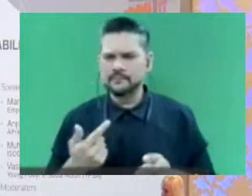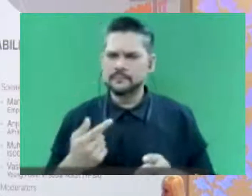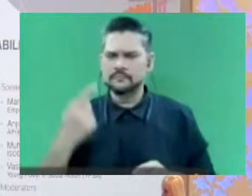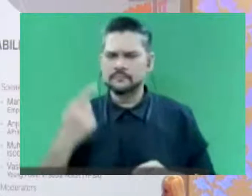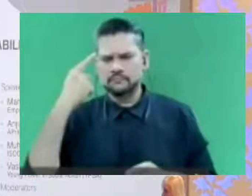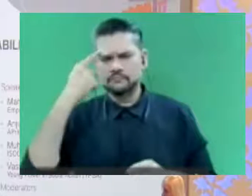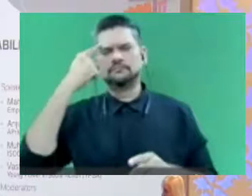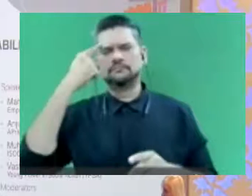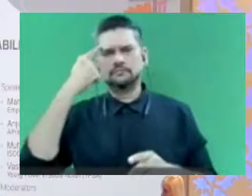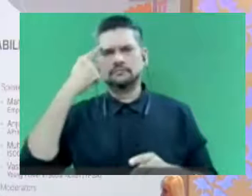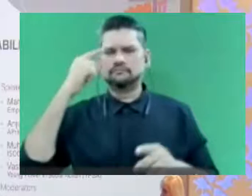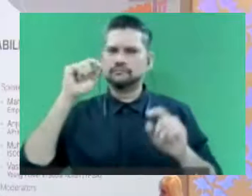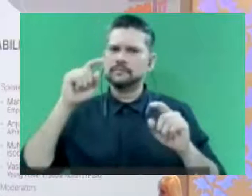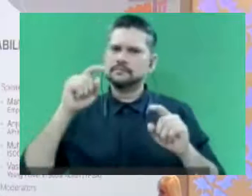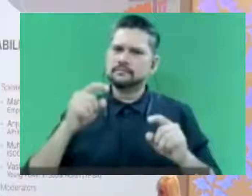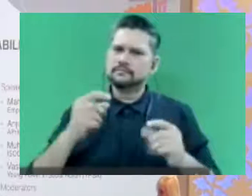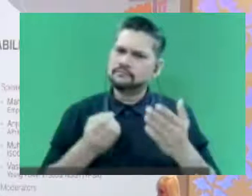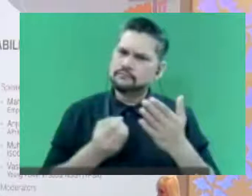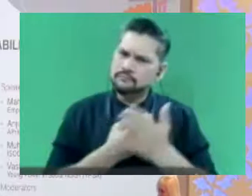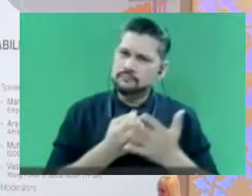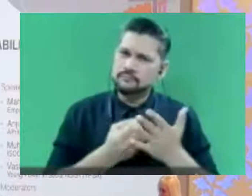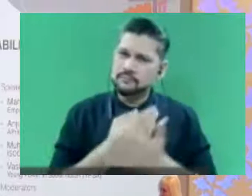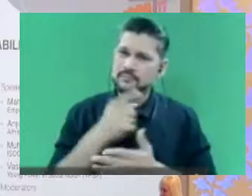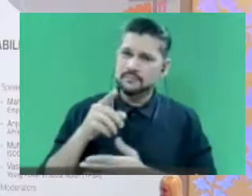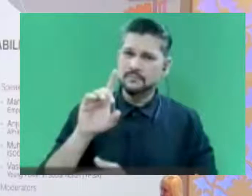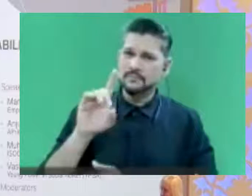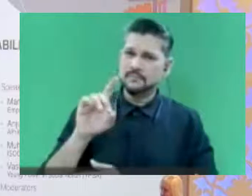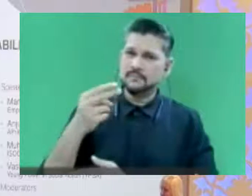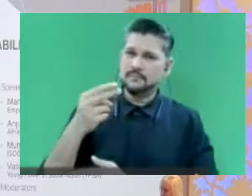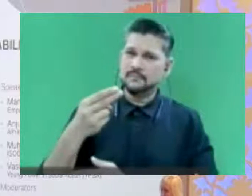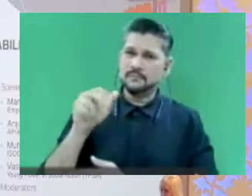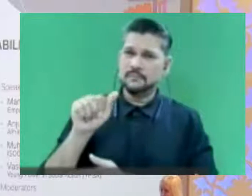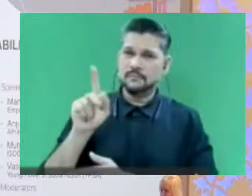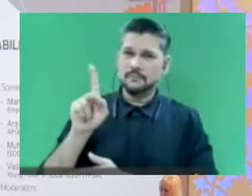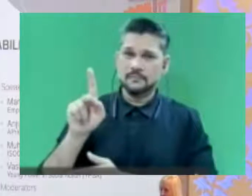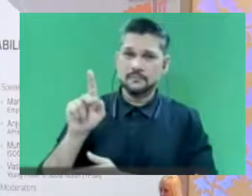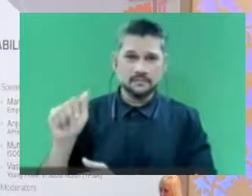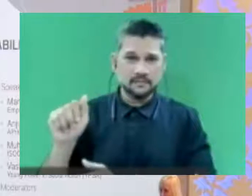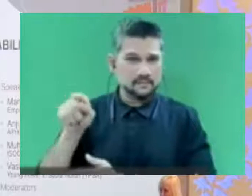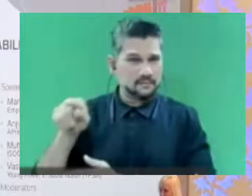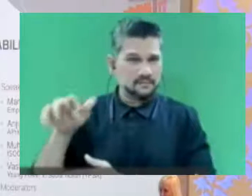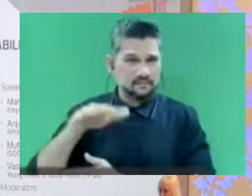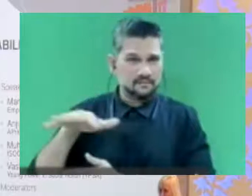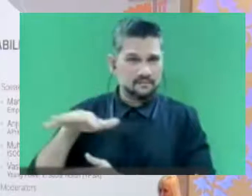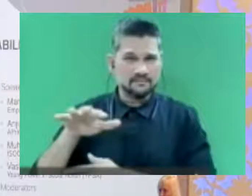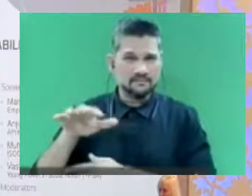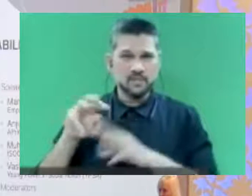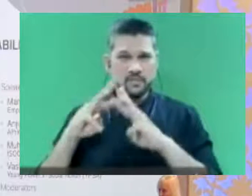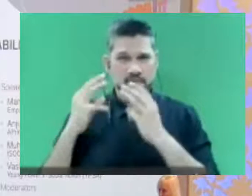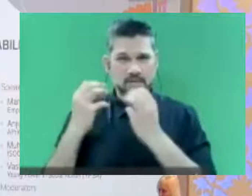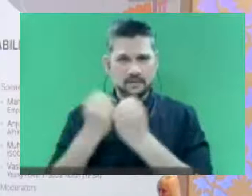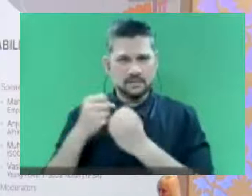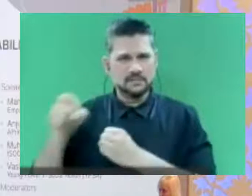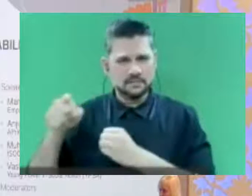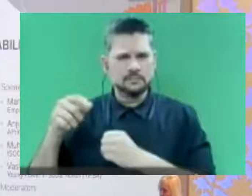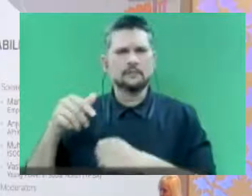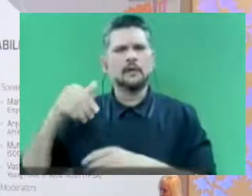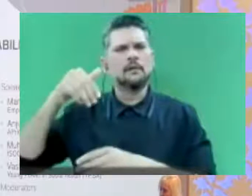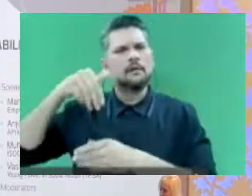this workshop in Dhaka. And maybe I can explain a little bit more